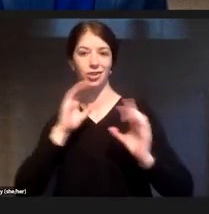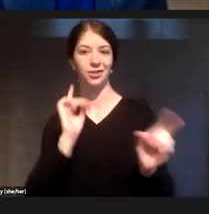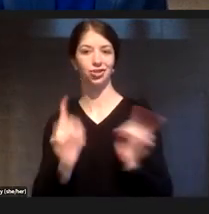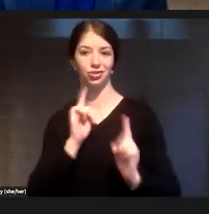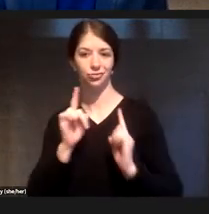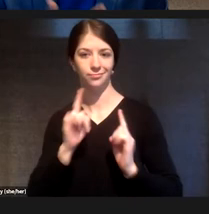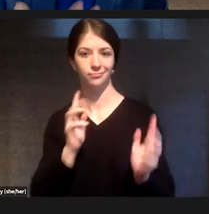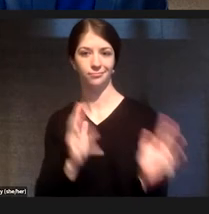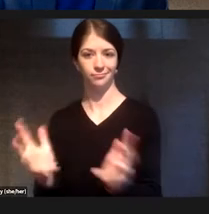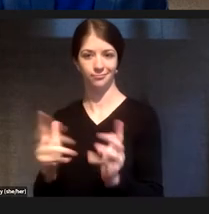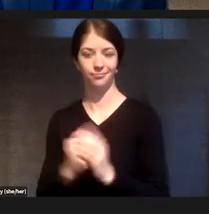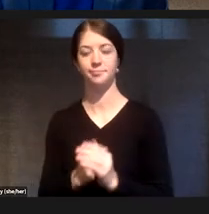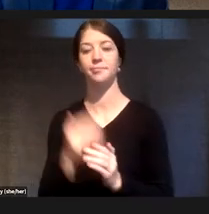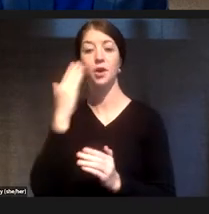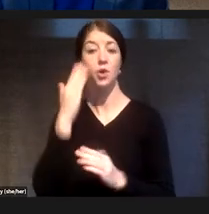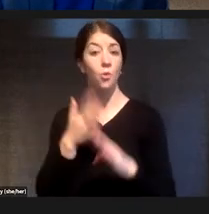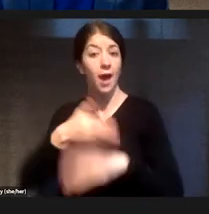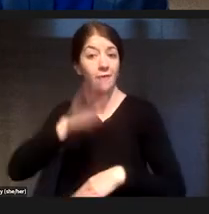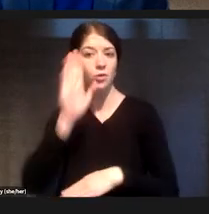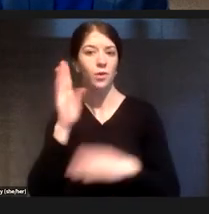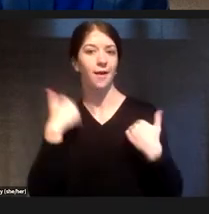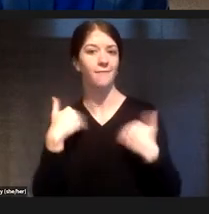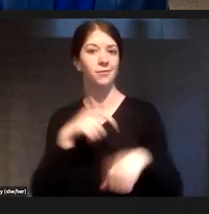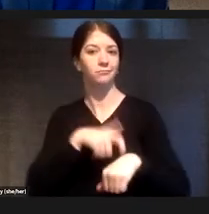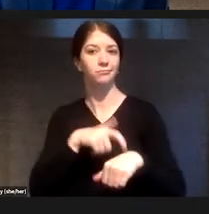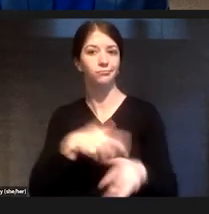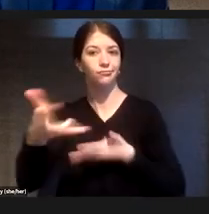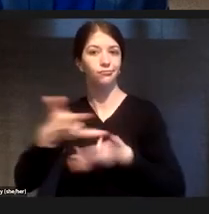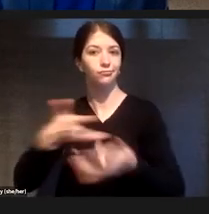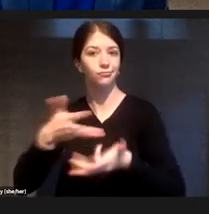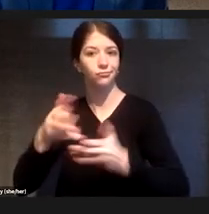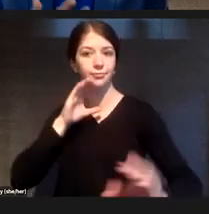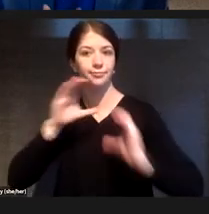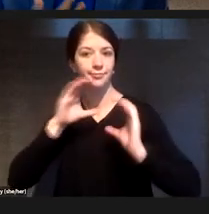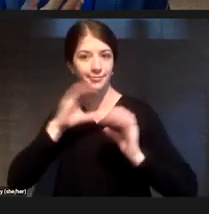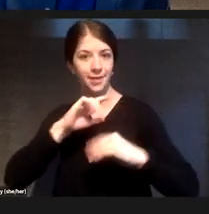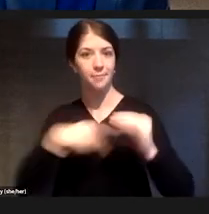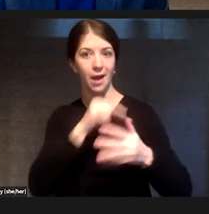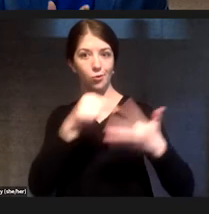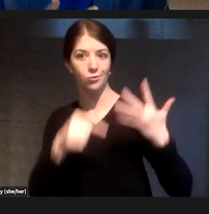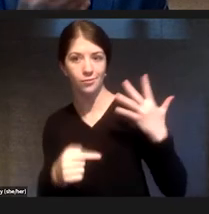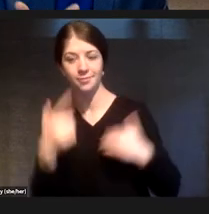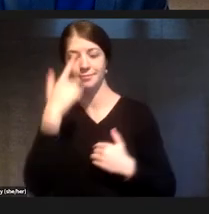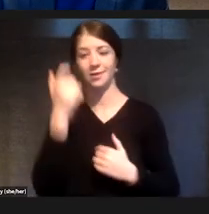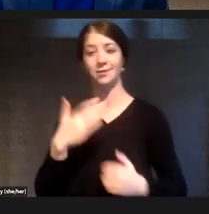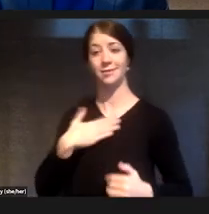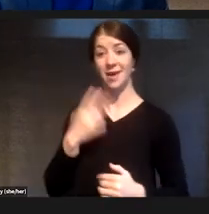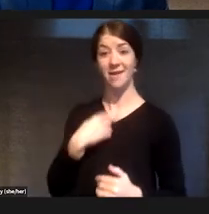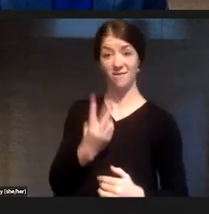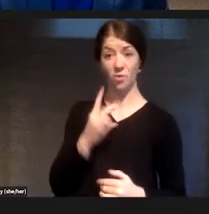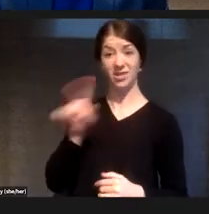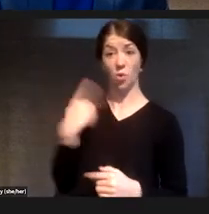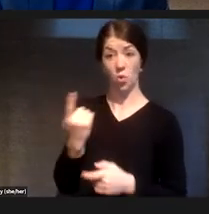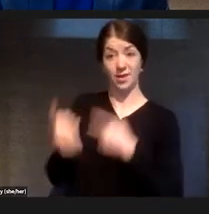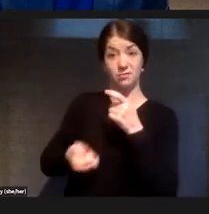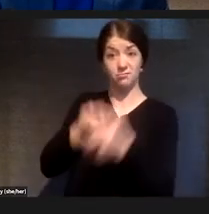time, and I know we're afterwards going to be able to engage in a conversation about these things, because if my voice is the only one contributing